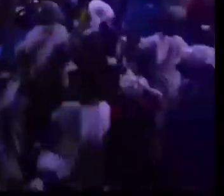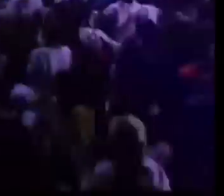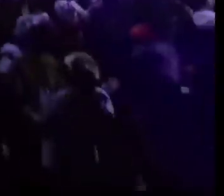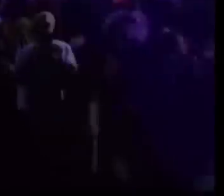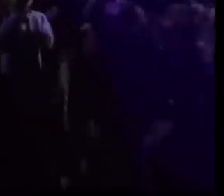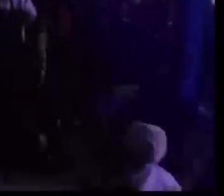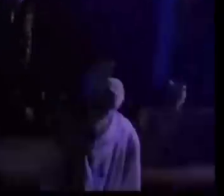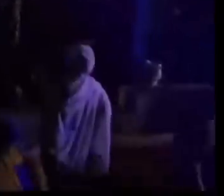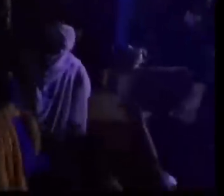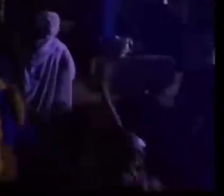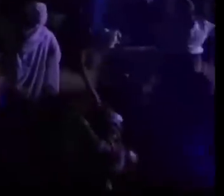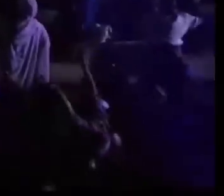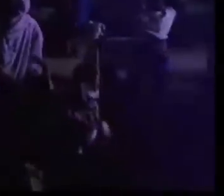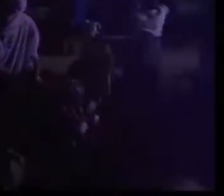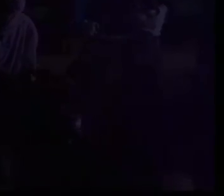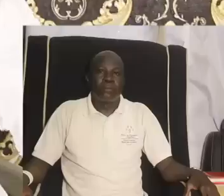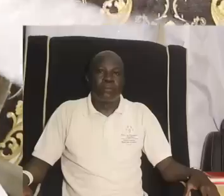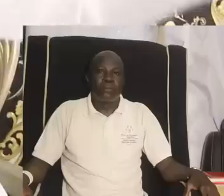ìrànlọ́wọ́ kan.